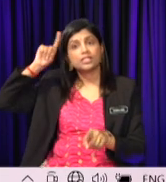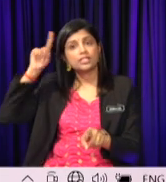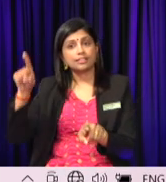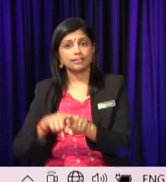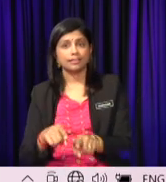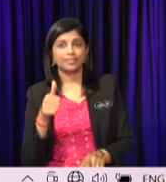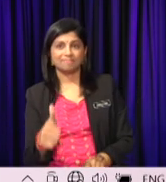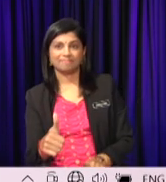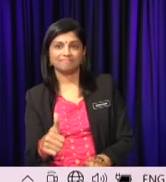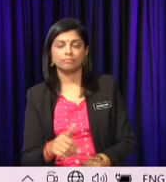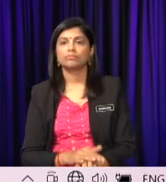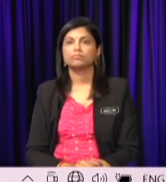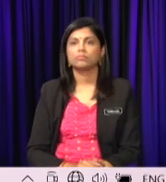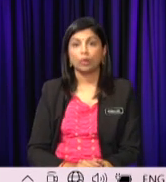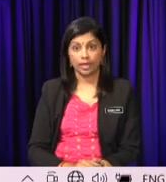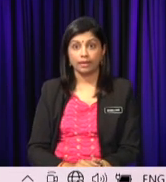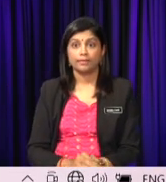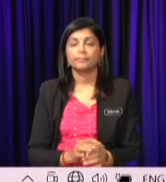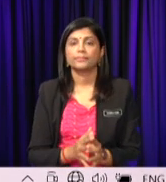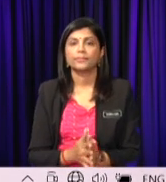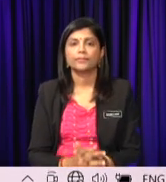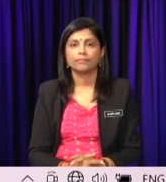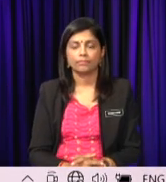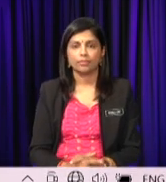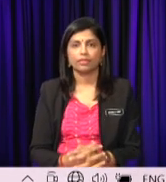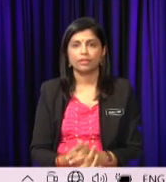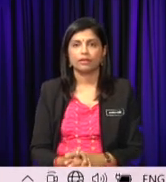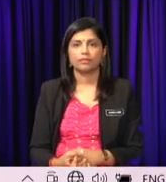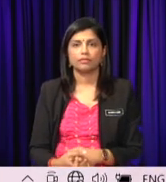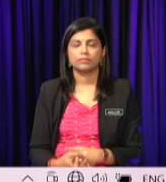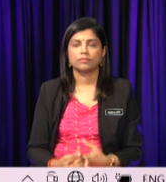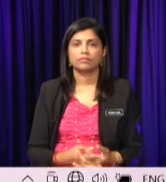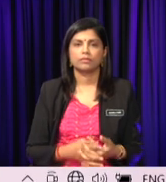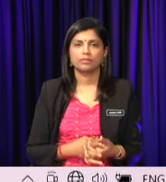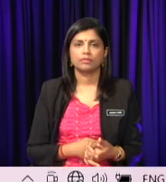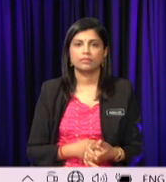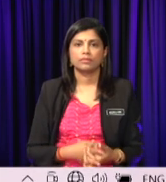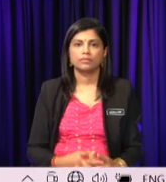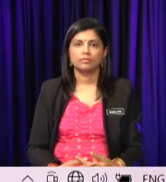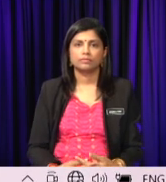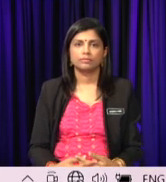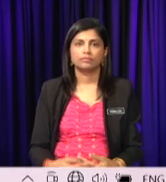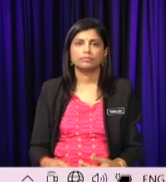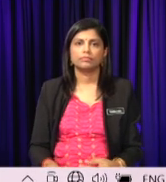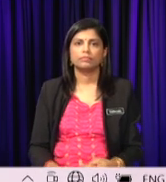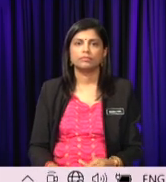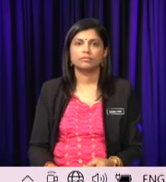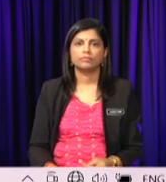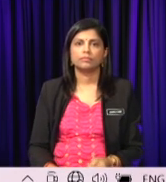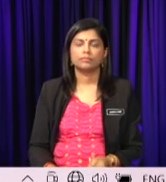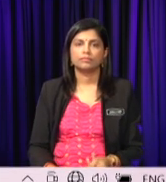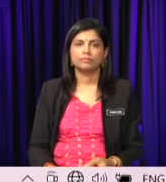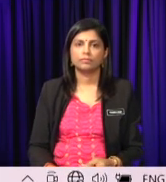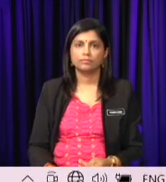you are discussing on which point you want to choose which is related to the topic that you were talking